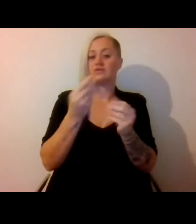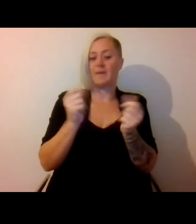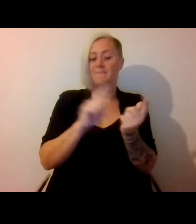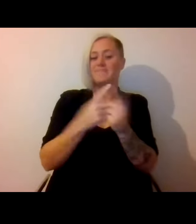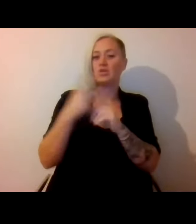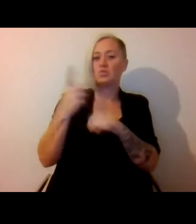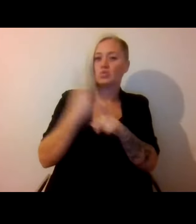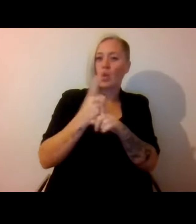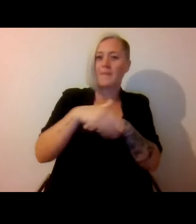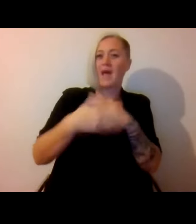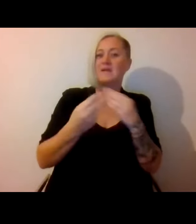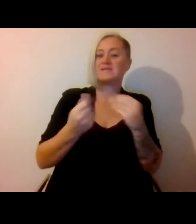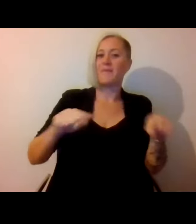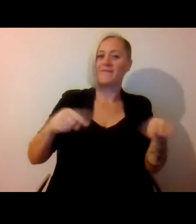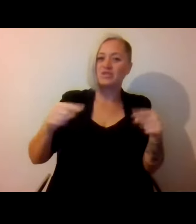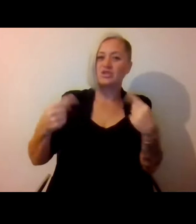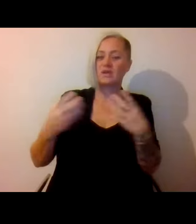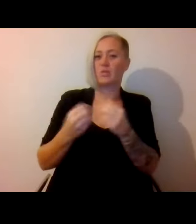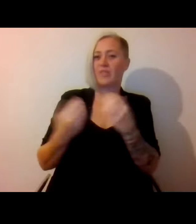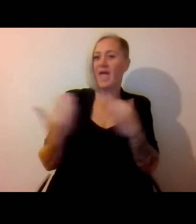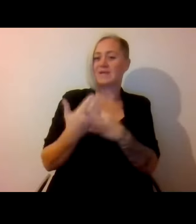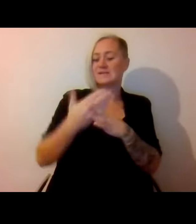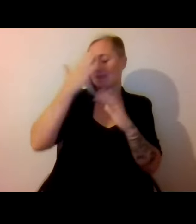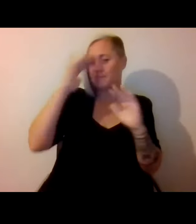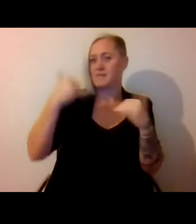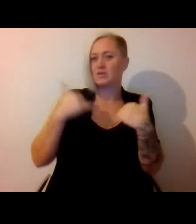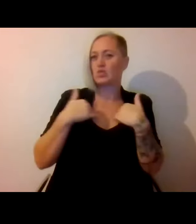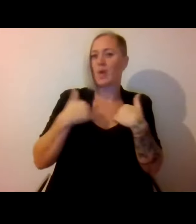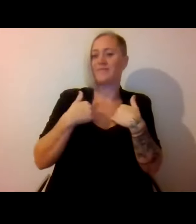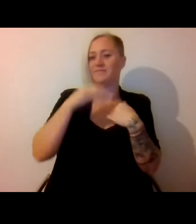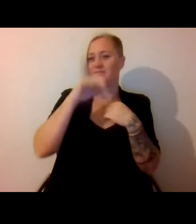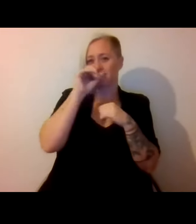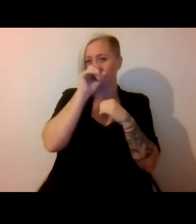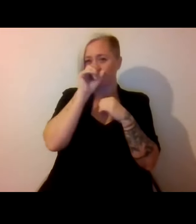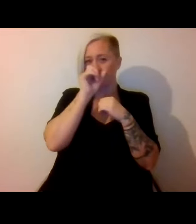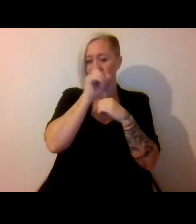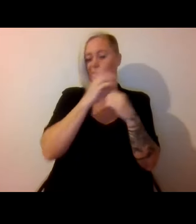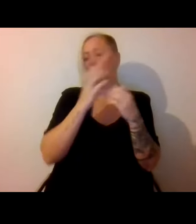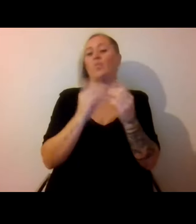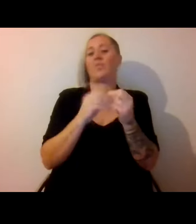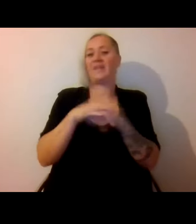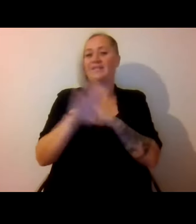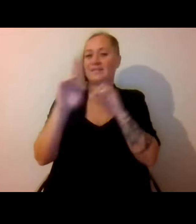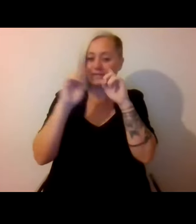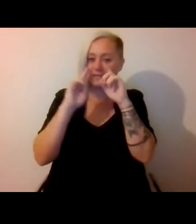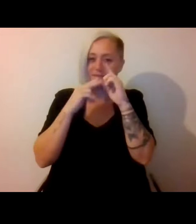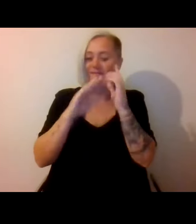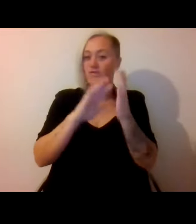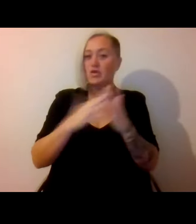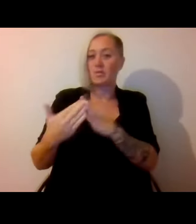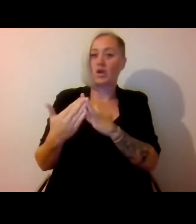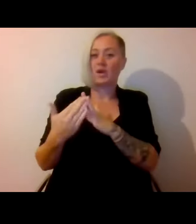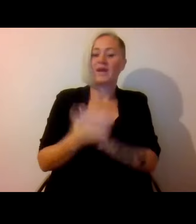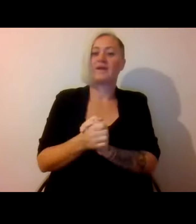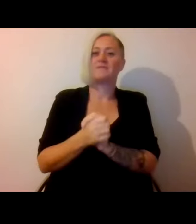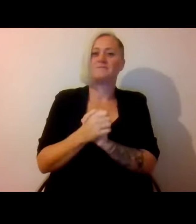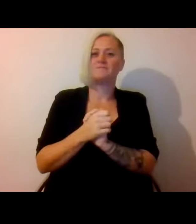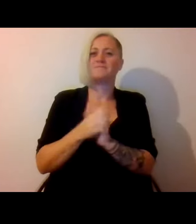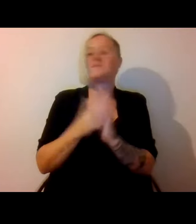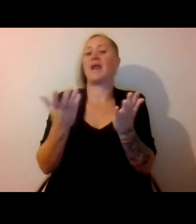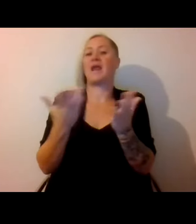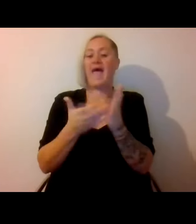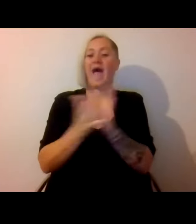of the challenges with accessing mental health help within the deaf community, because of how